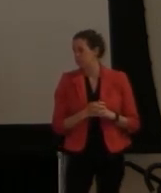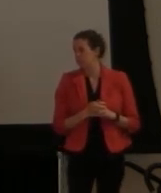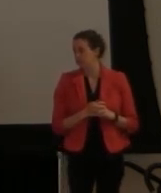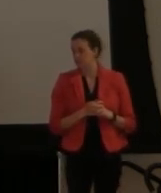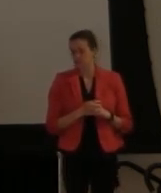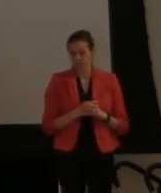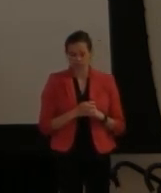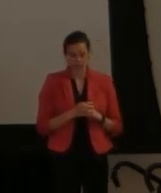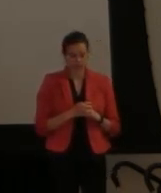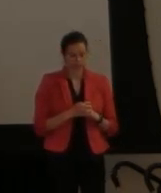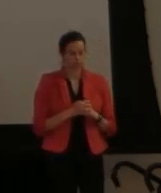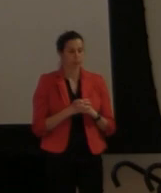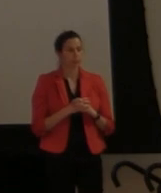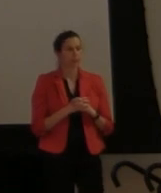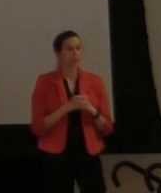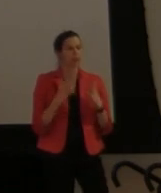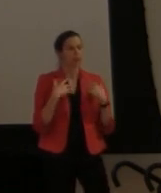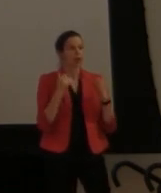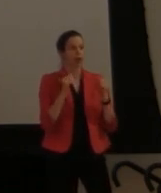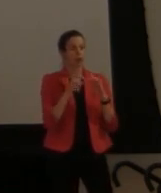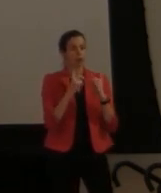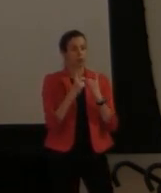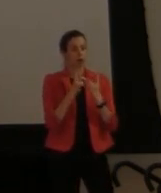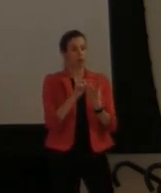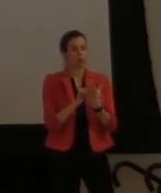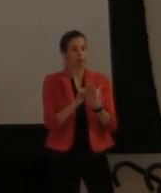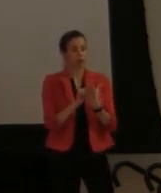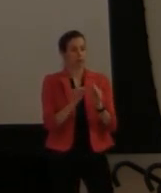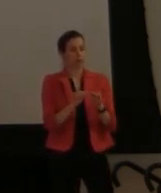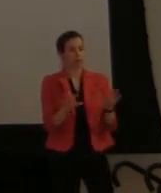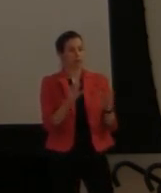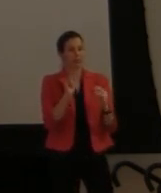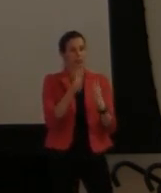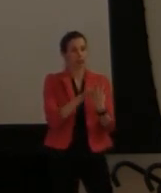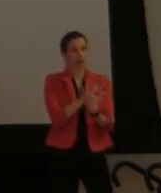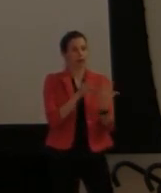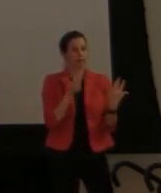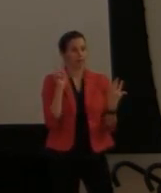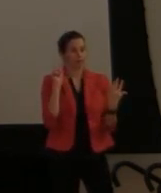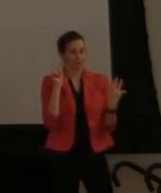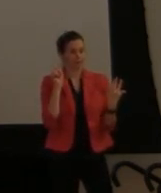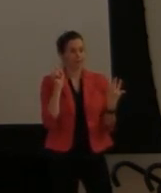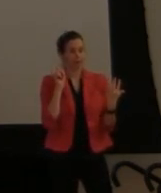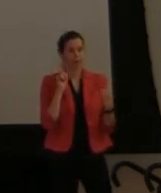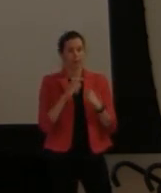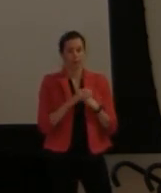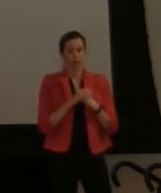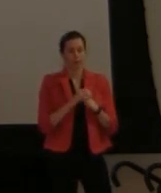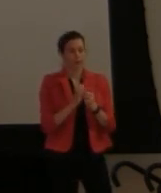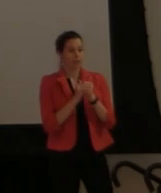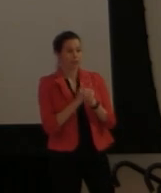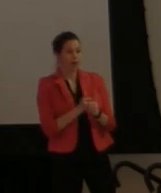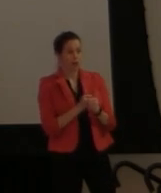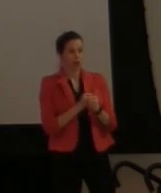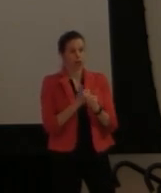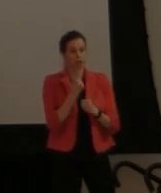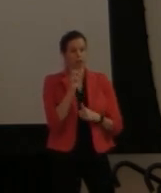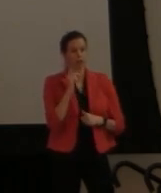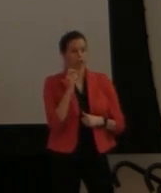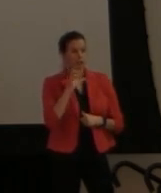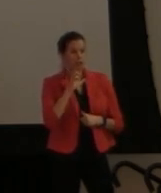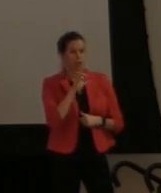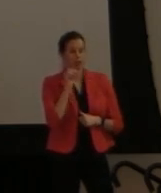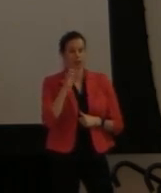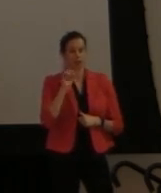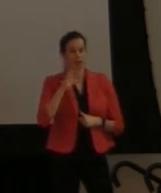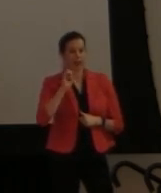The City of Cincinnati Health Department published this life expectancy graph, looking at it by gender and race in Cincinnati